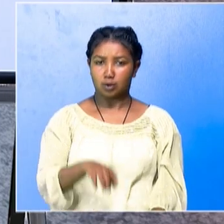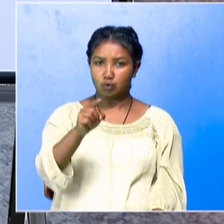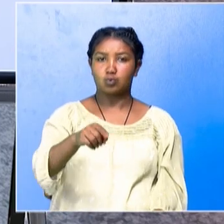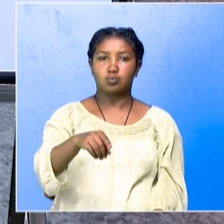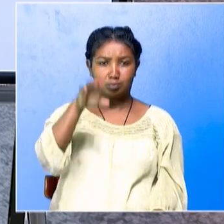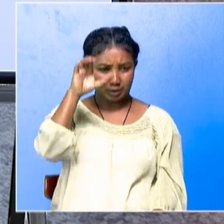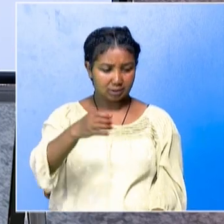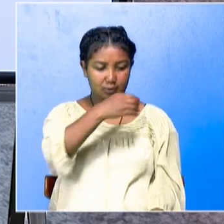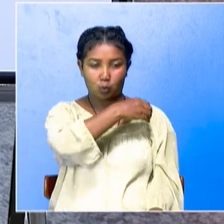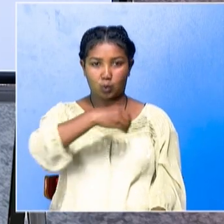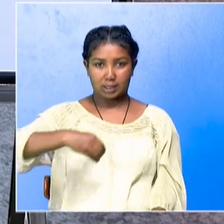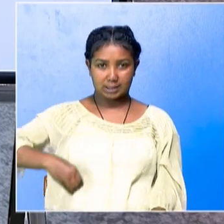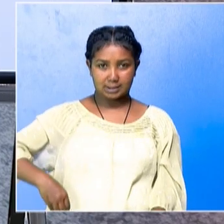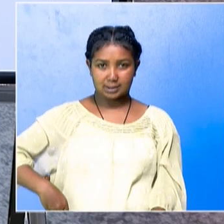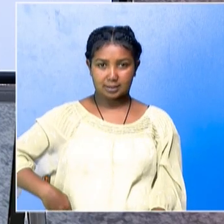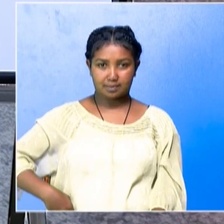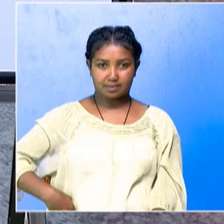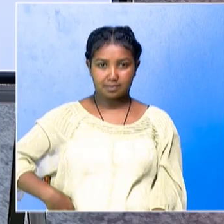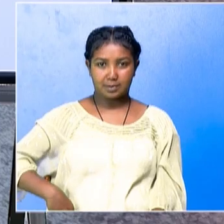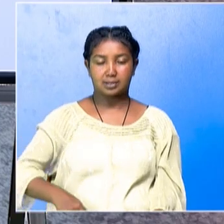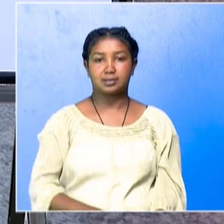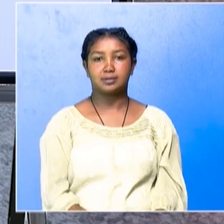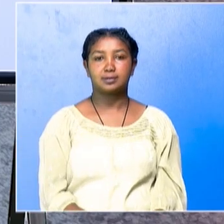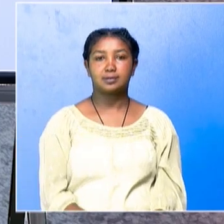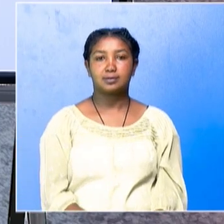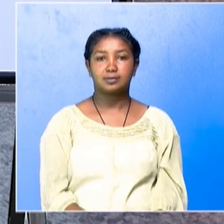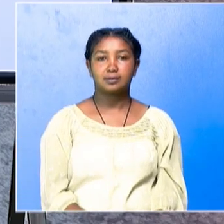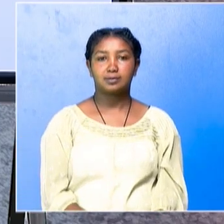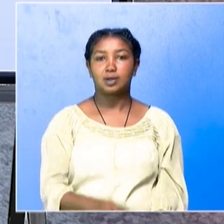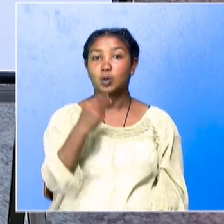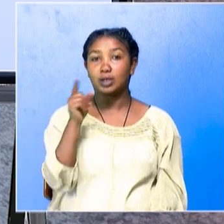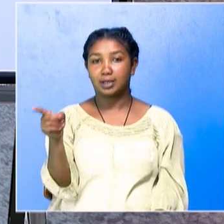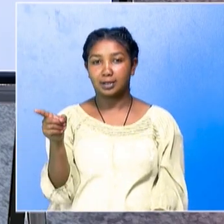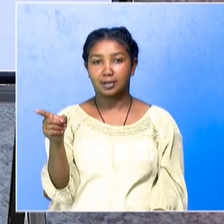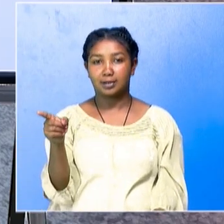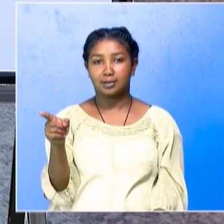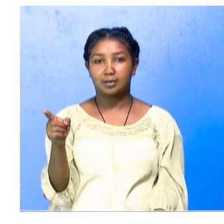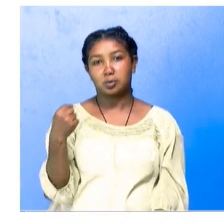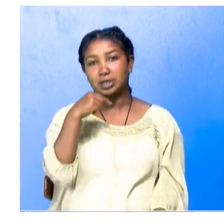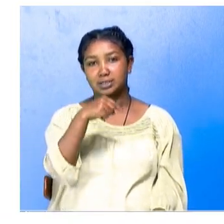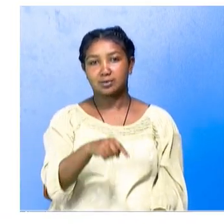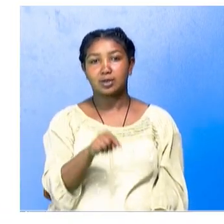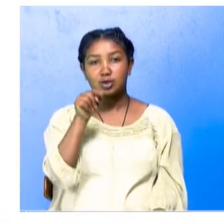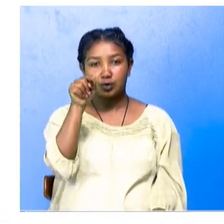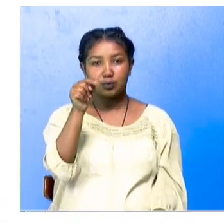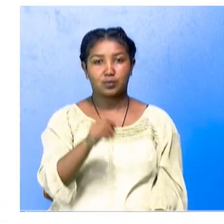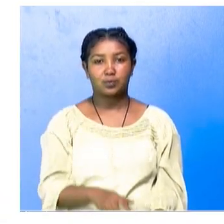You must wear seat belt. Look here. We can say